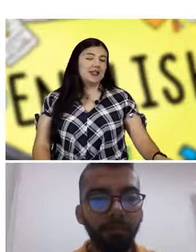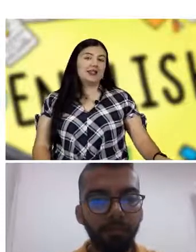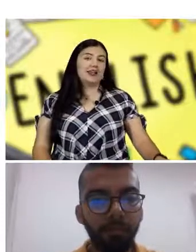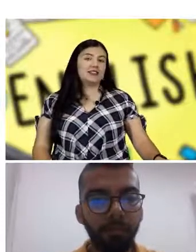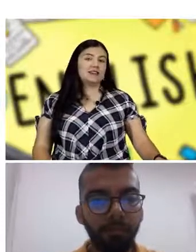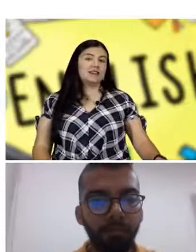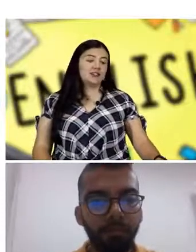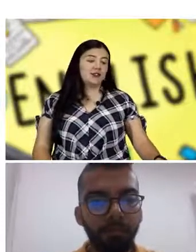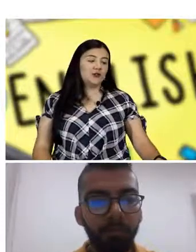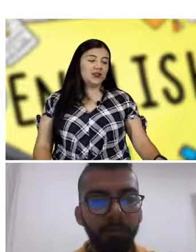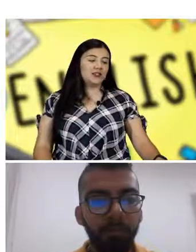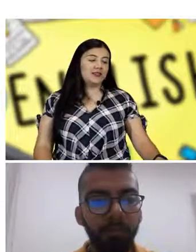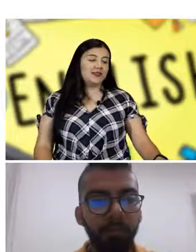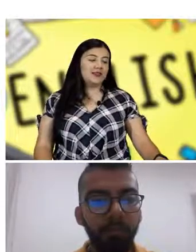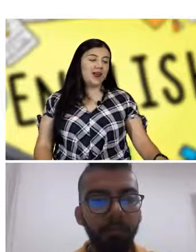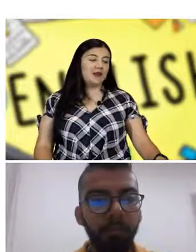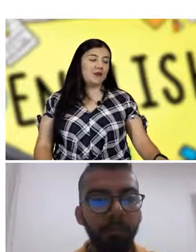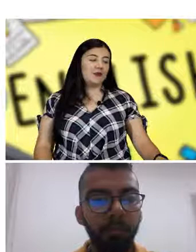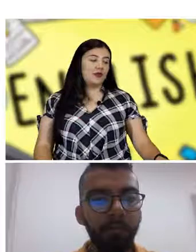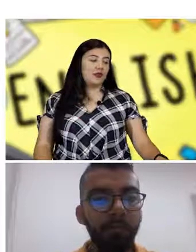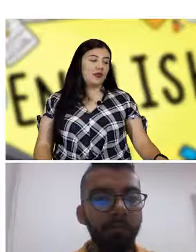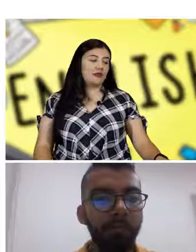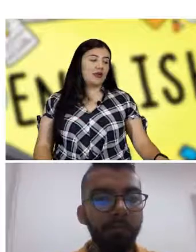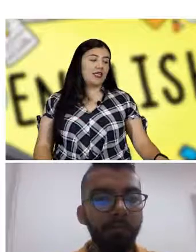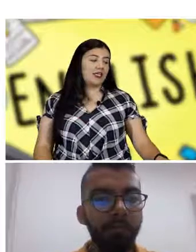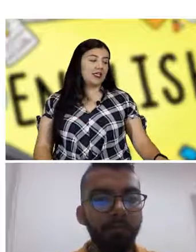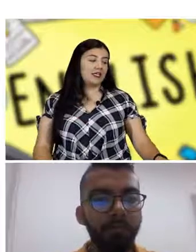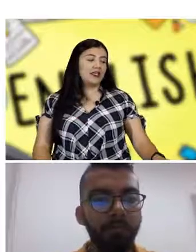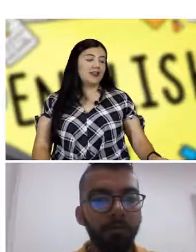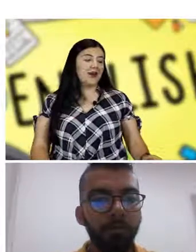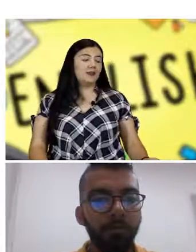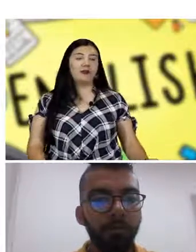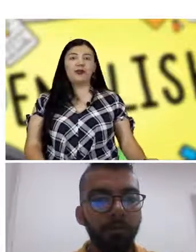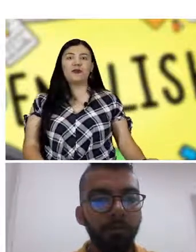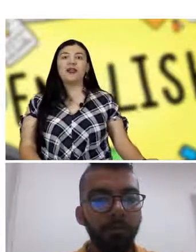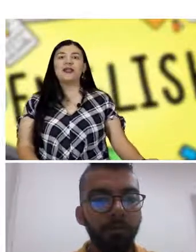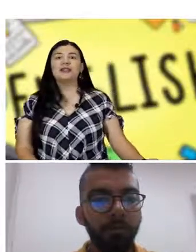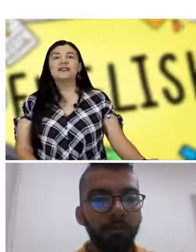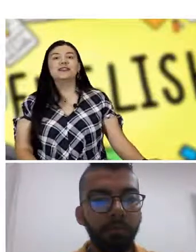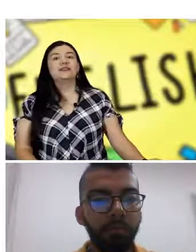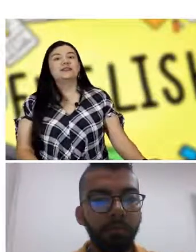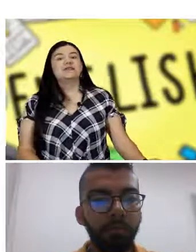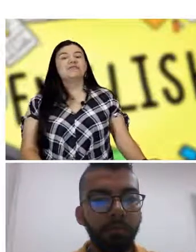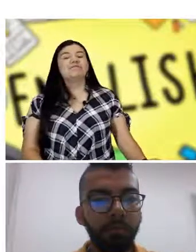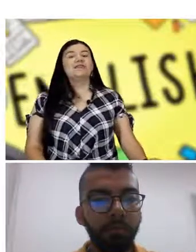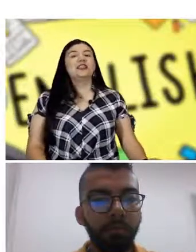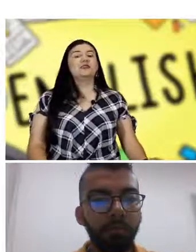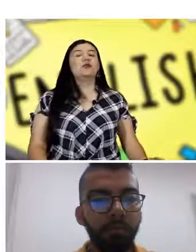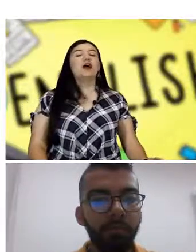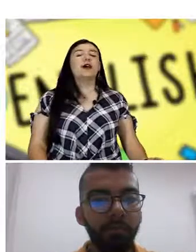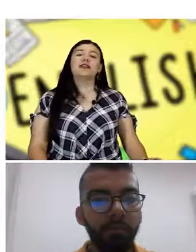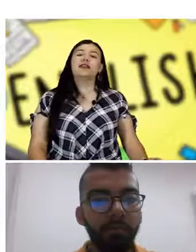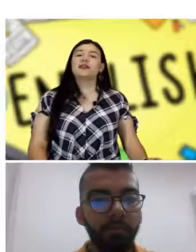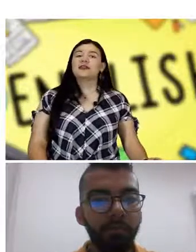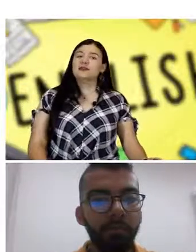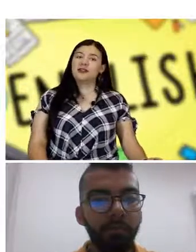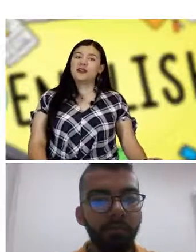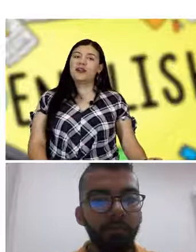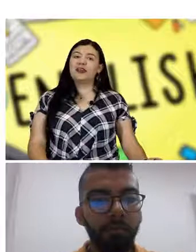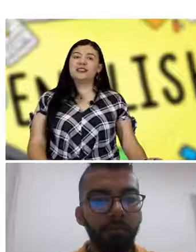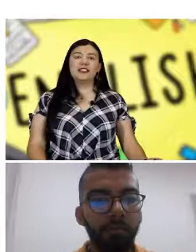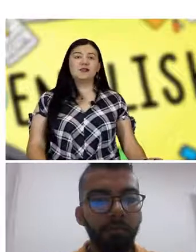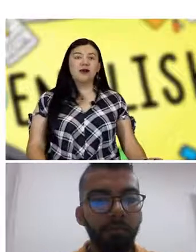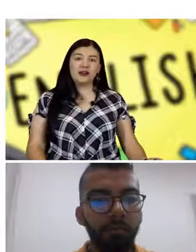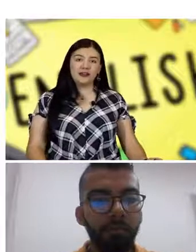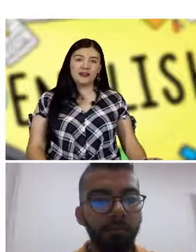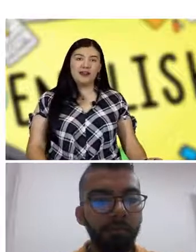correct. Let's continue with number 3. Number 3. This one. What do you